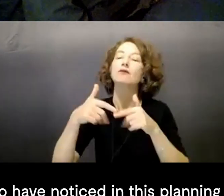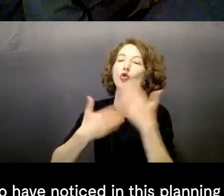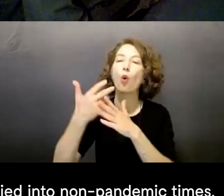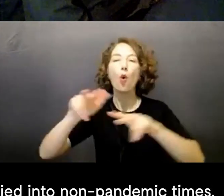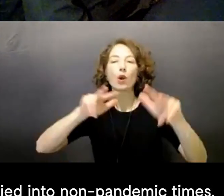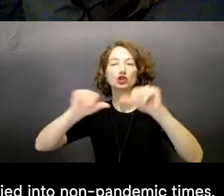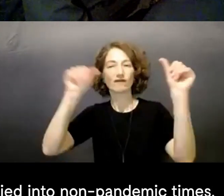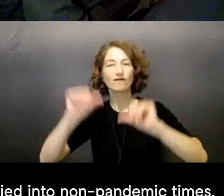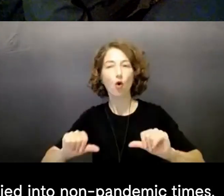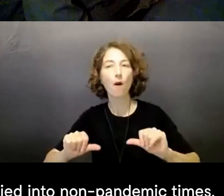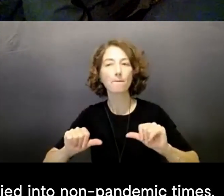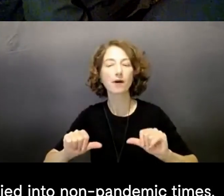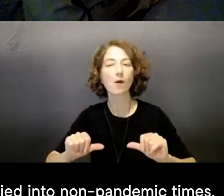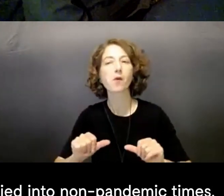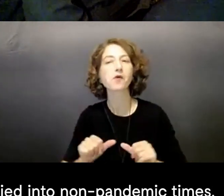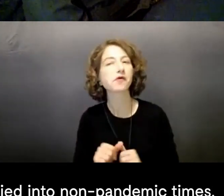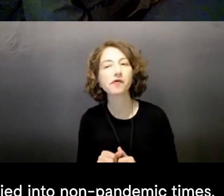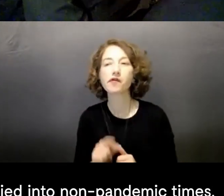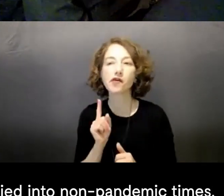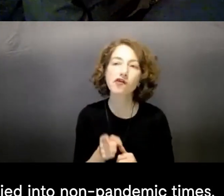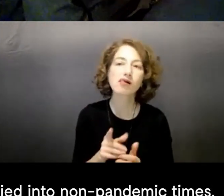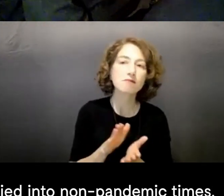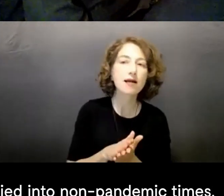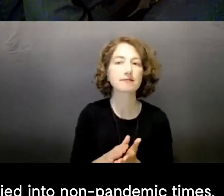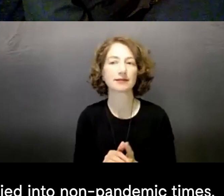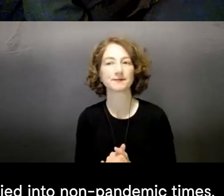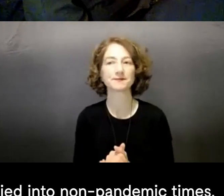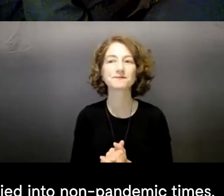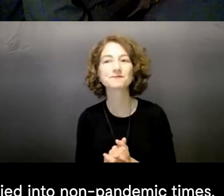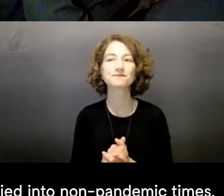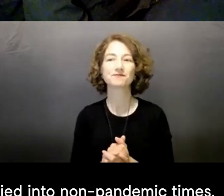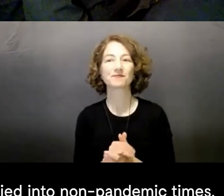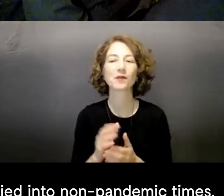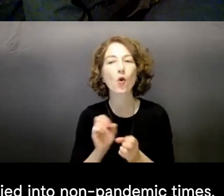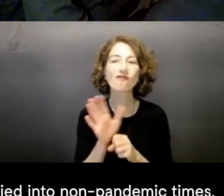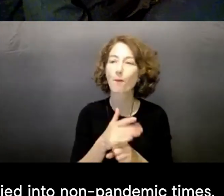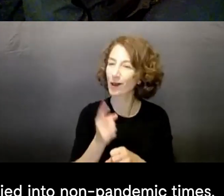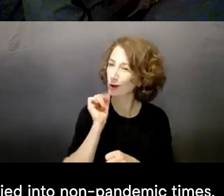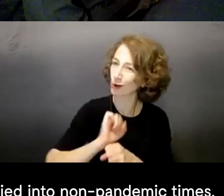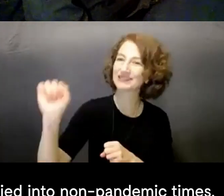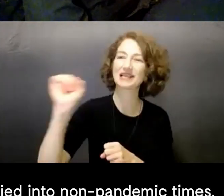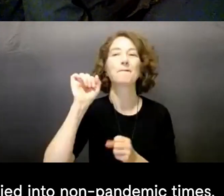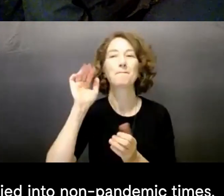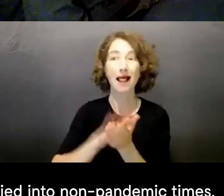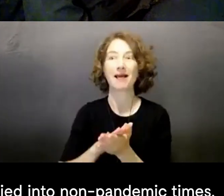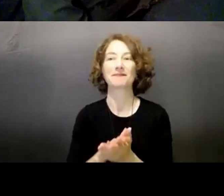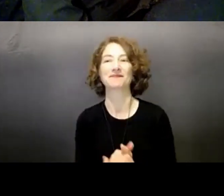other work that you would like to see carried into non-pandemic times, which I'm hoping there is such a